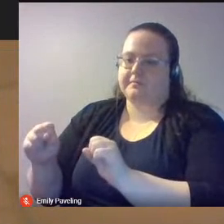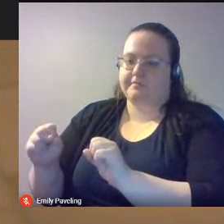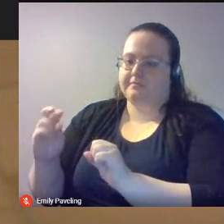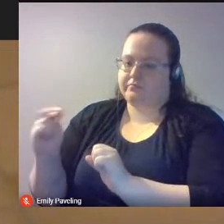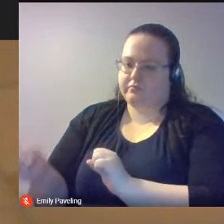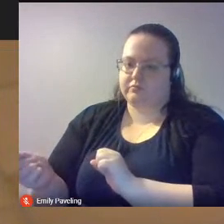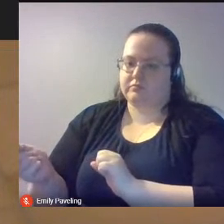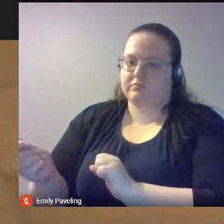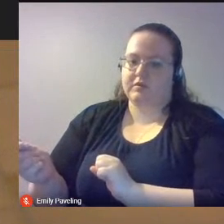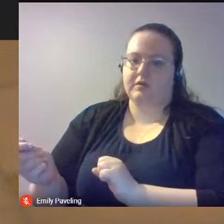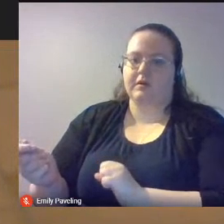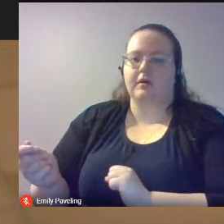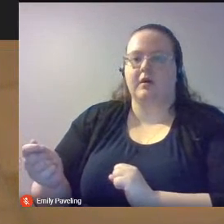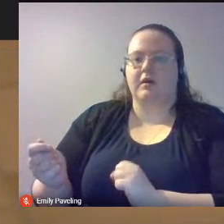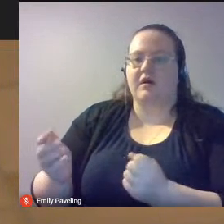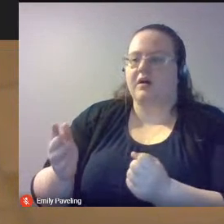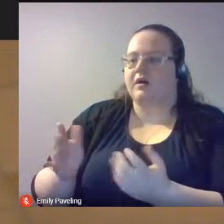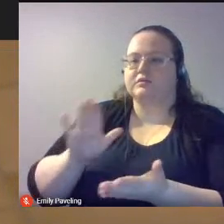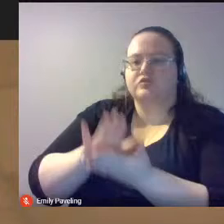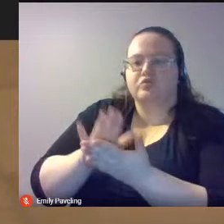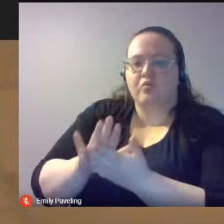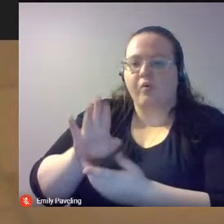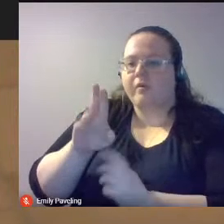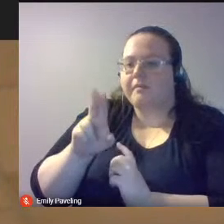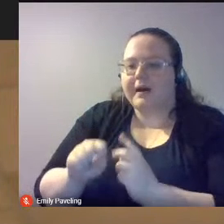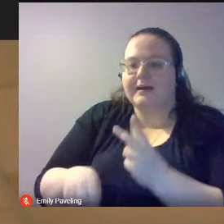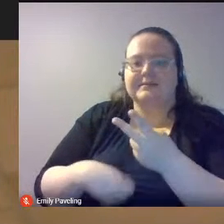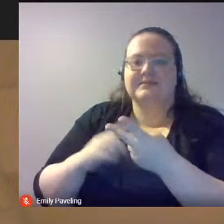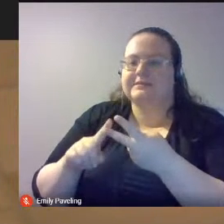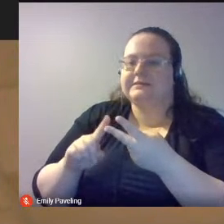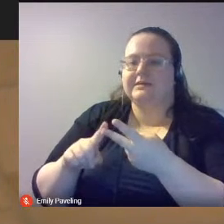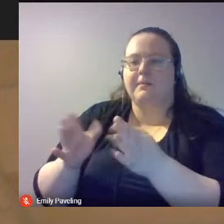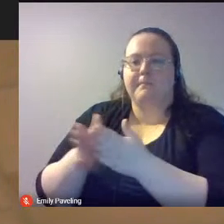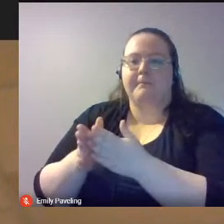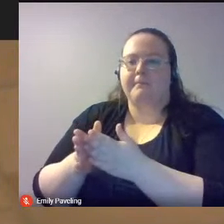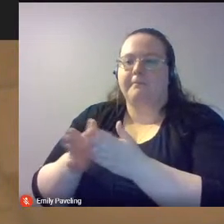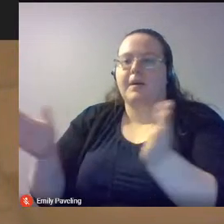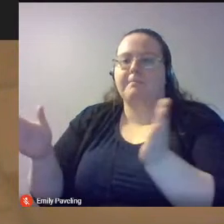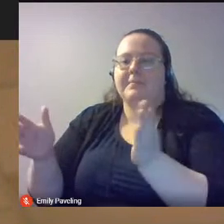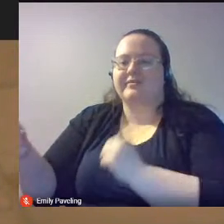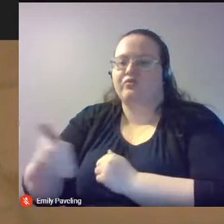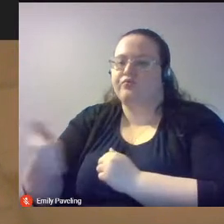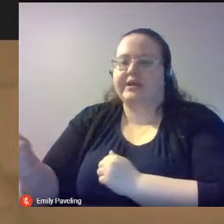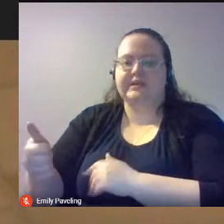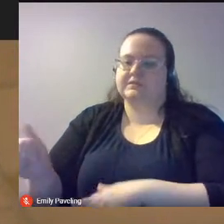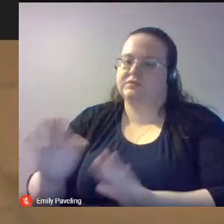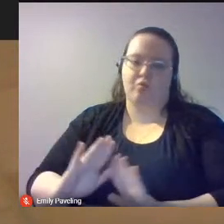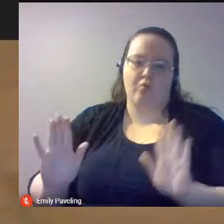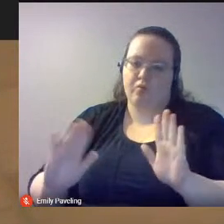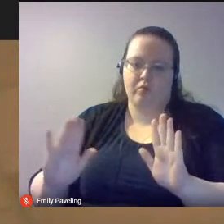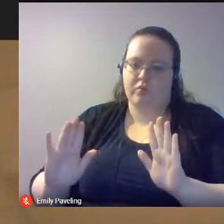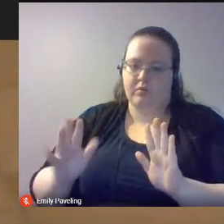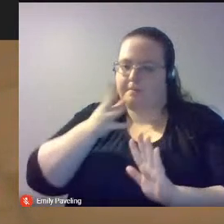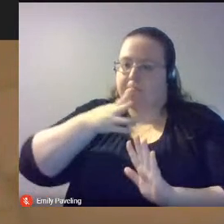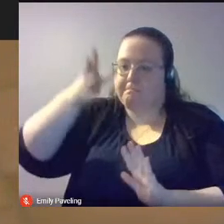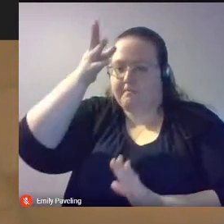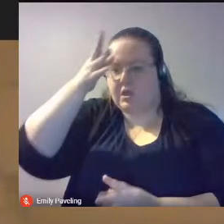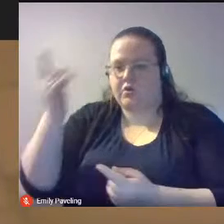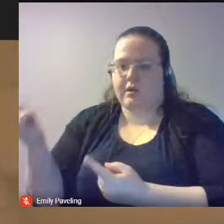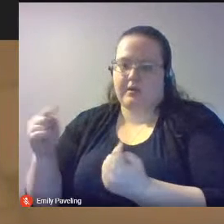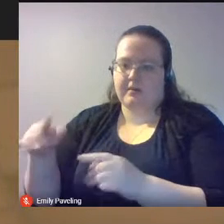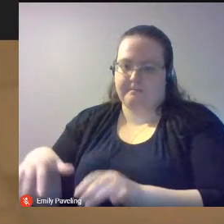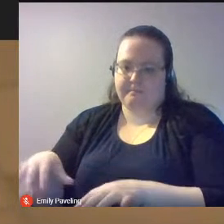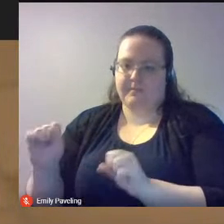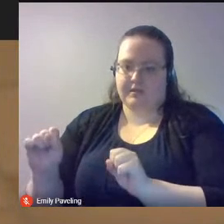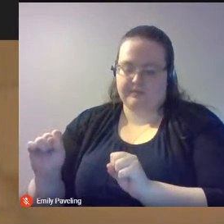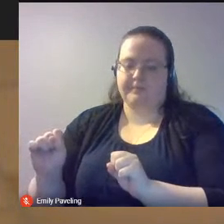be taking school or public transit at that point in time. The school protocol should include procedures for